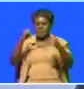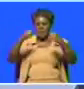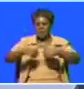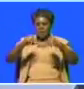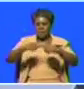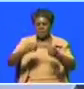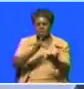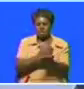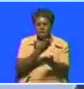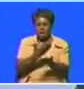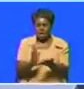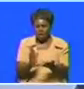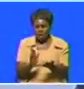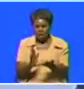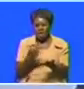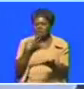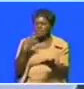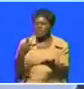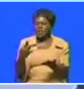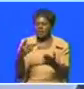share subscription agreement to buy